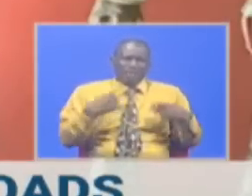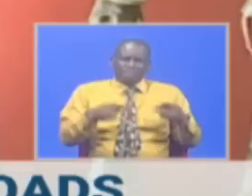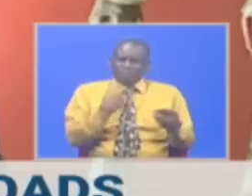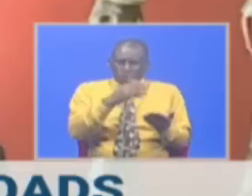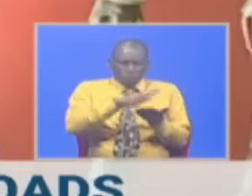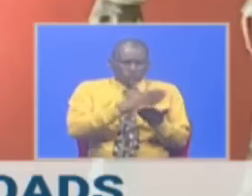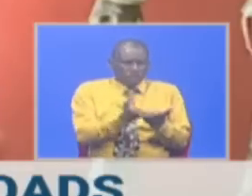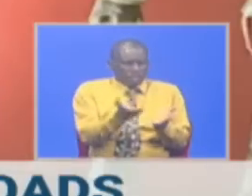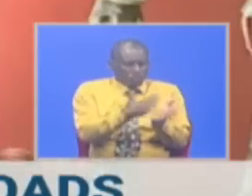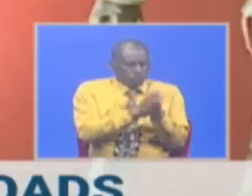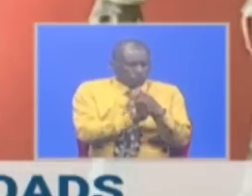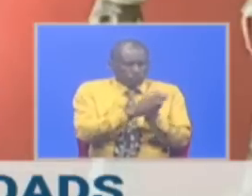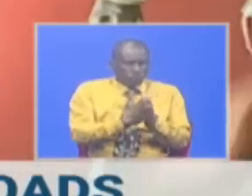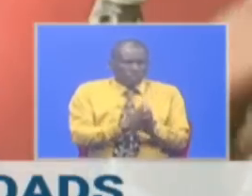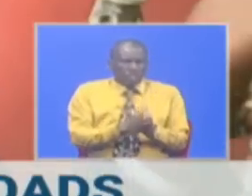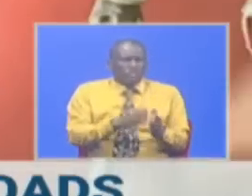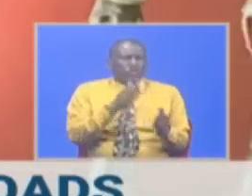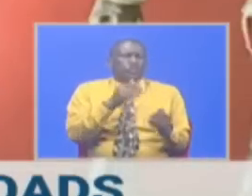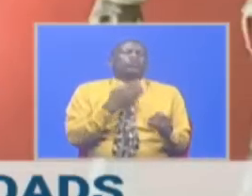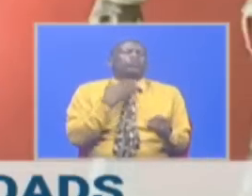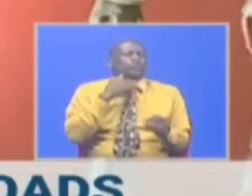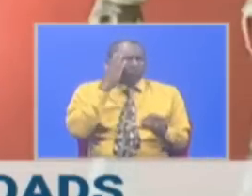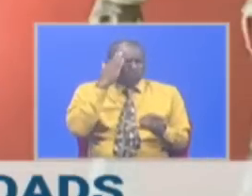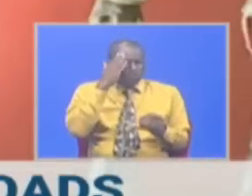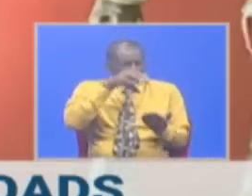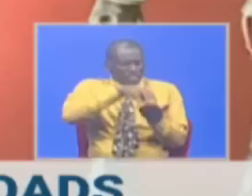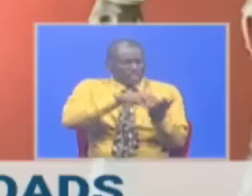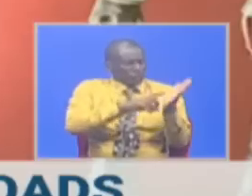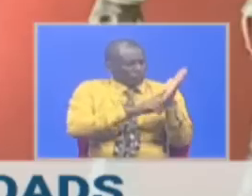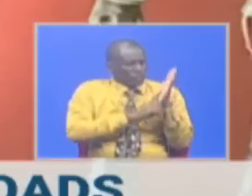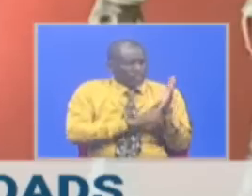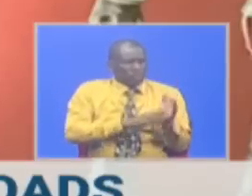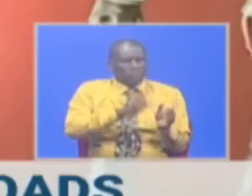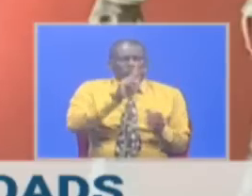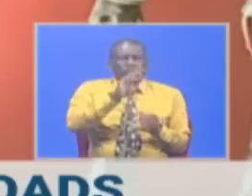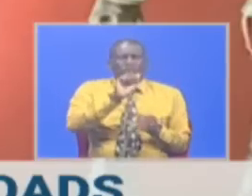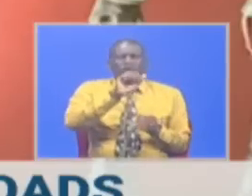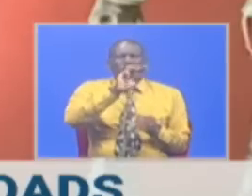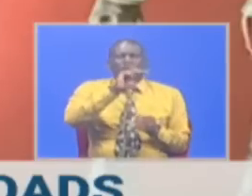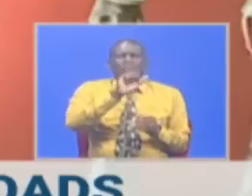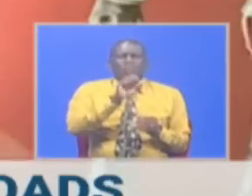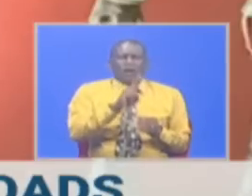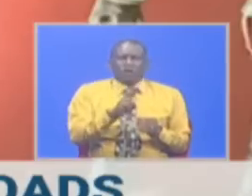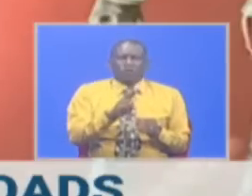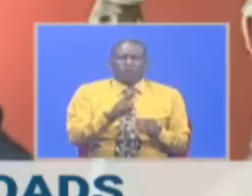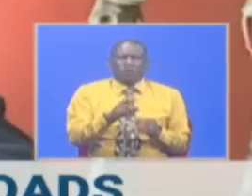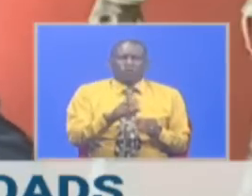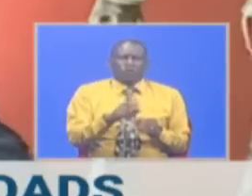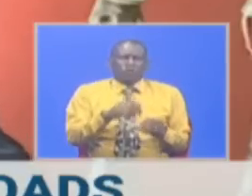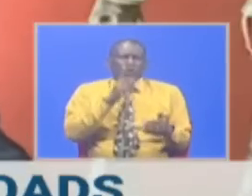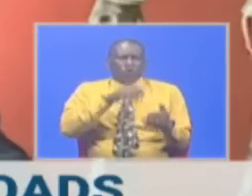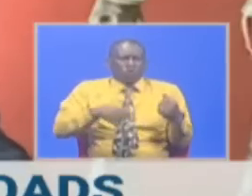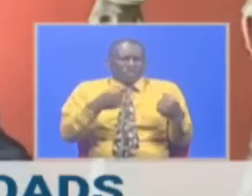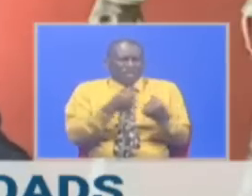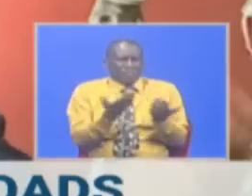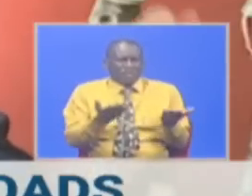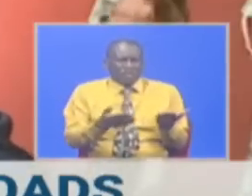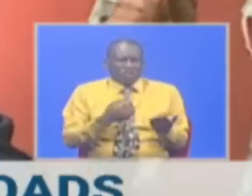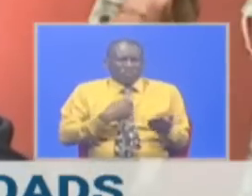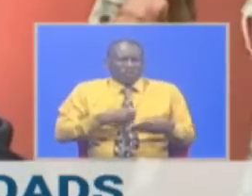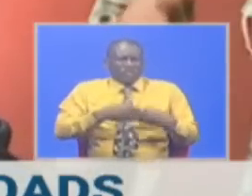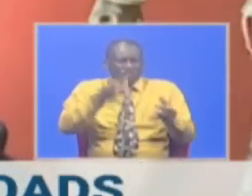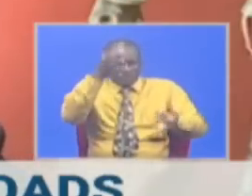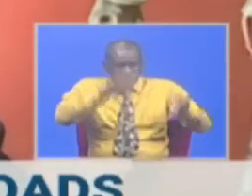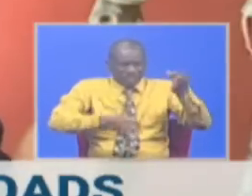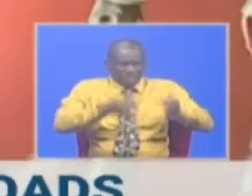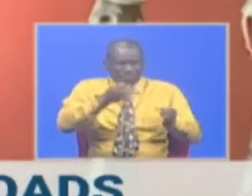those stories really need to know, in the case, for example, of Joel Kamau, who was cheated, what happens to them? Because you have made your ruling,